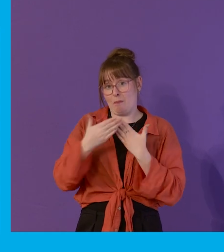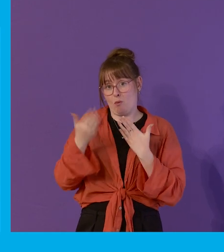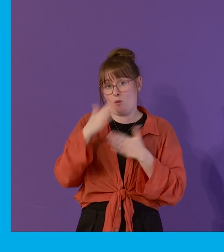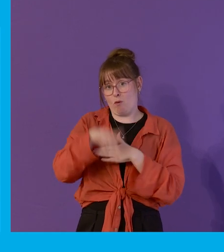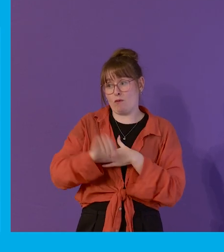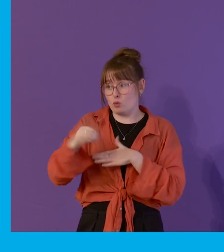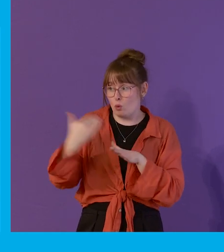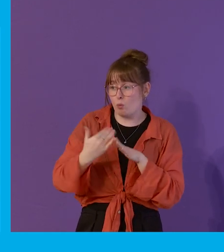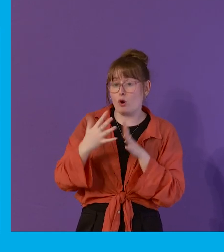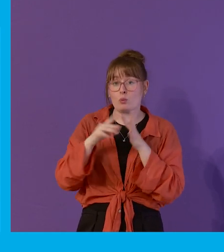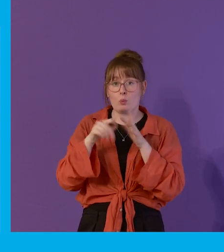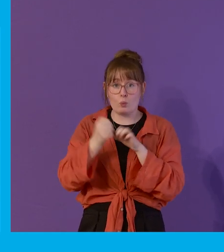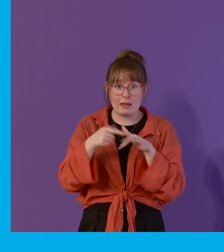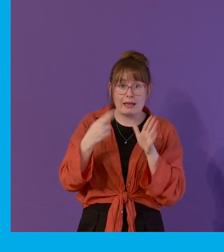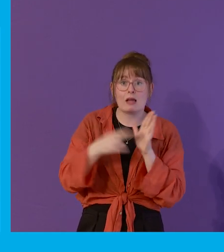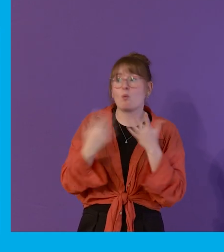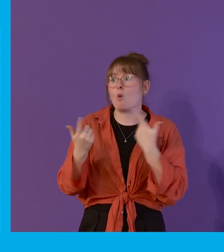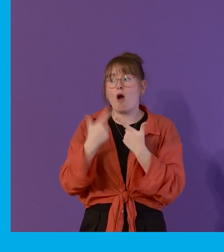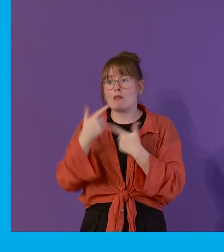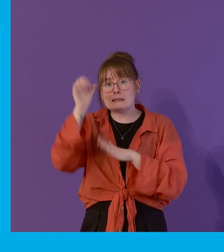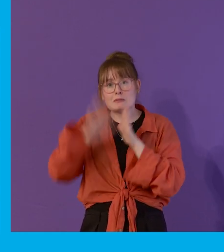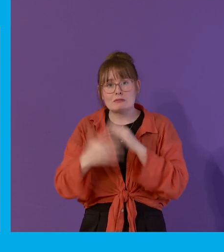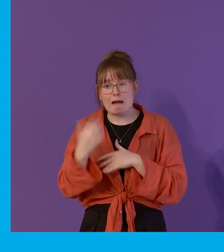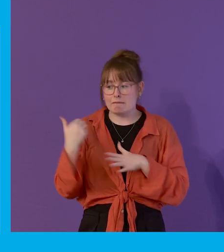work in Wigan or the other experiences you have